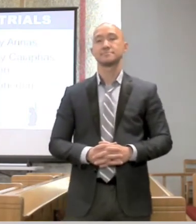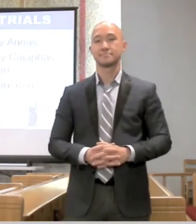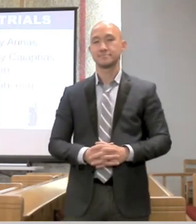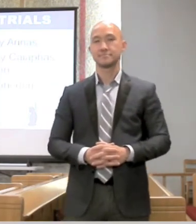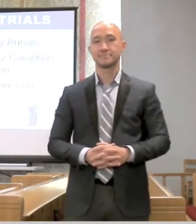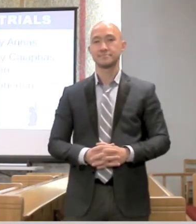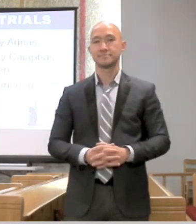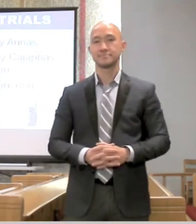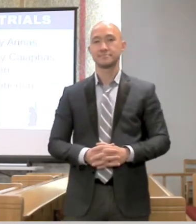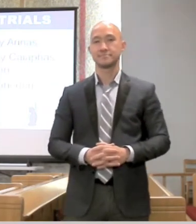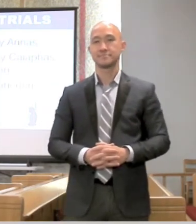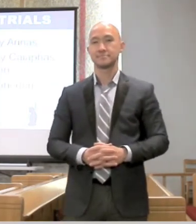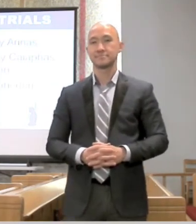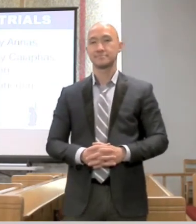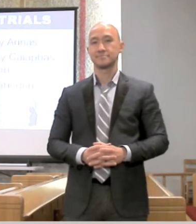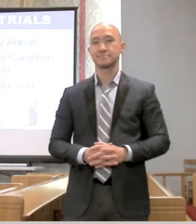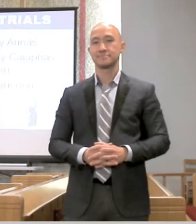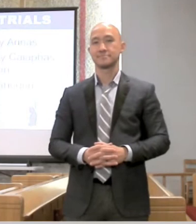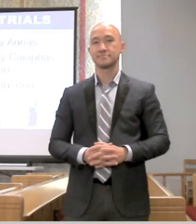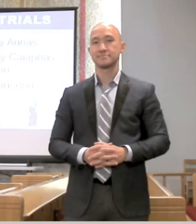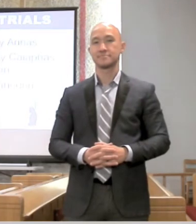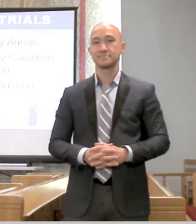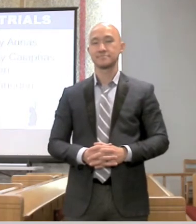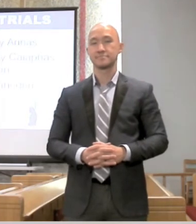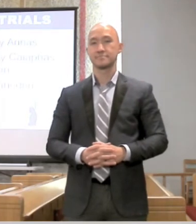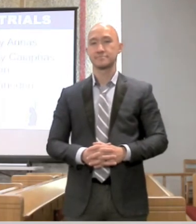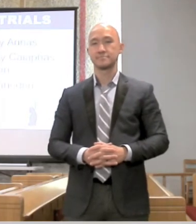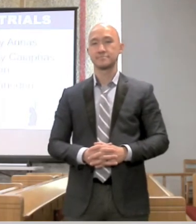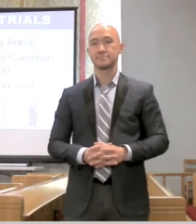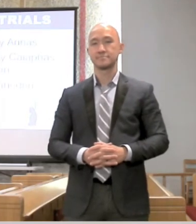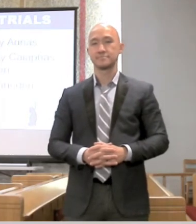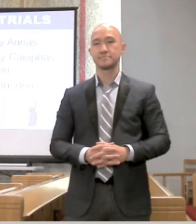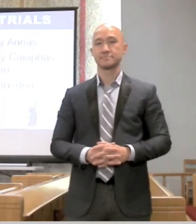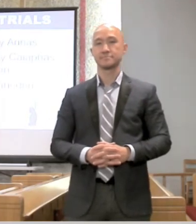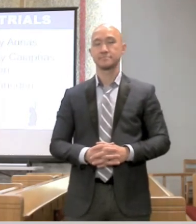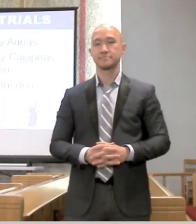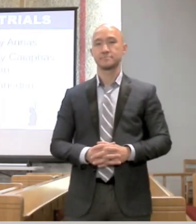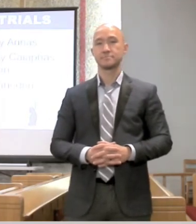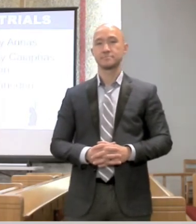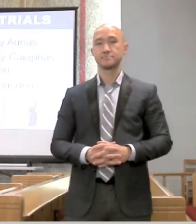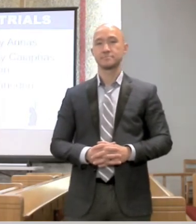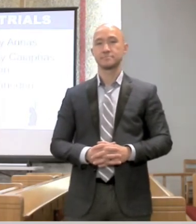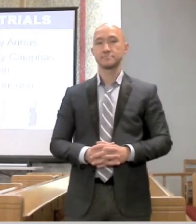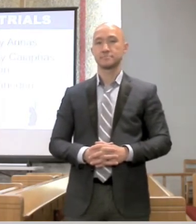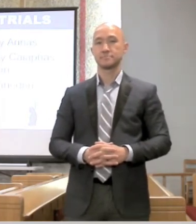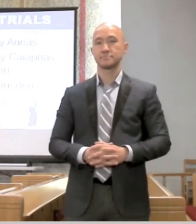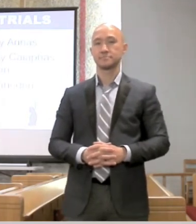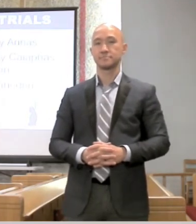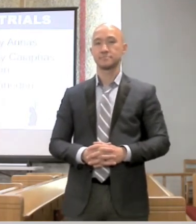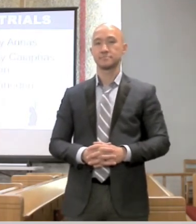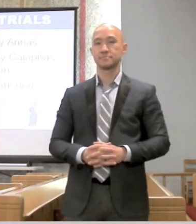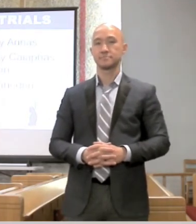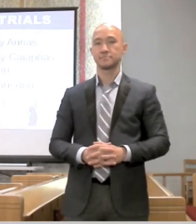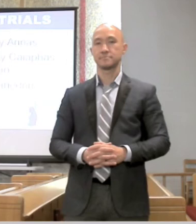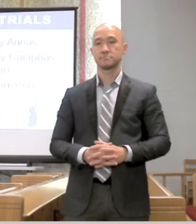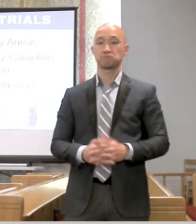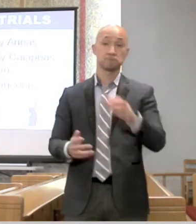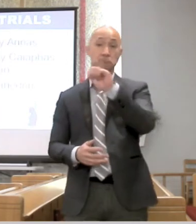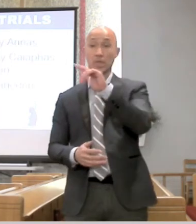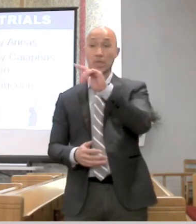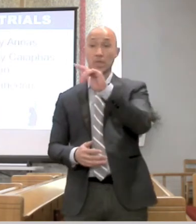So they took him to Annas. Then Caiaphas, who didn't live too far from where Annas was,